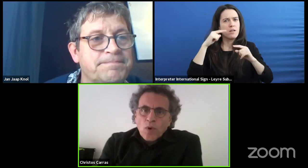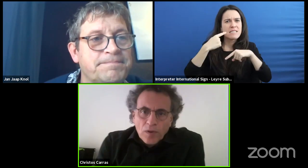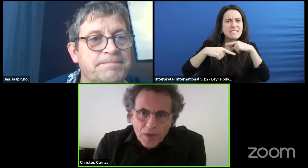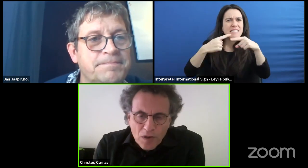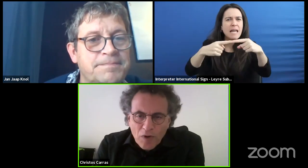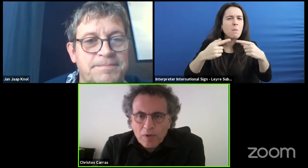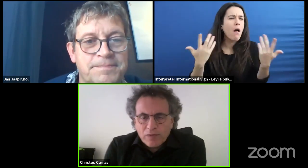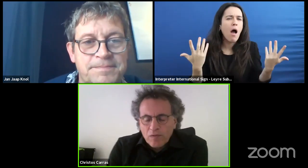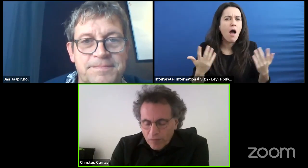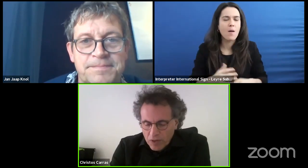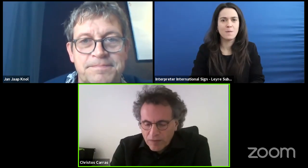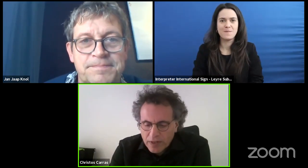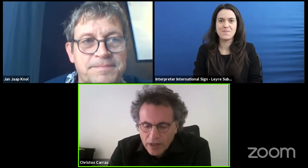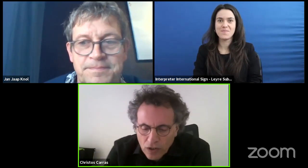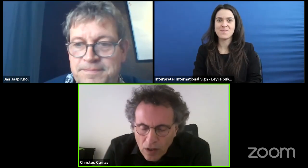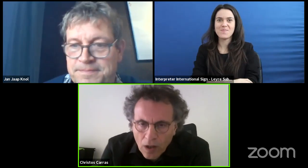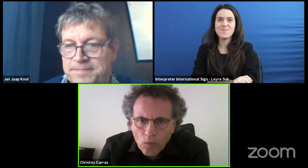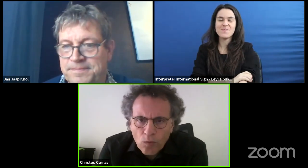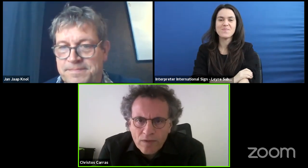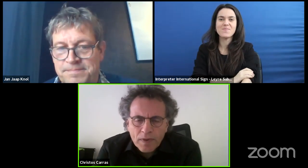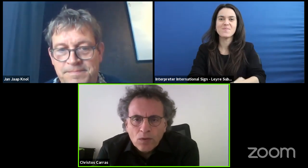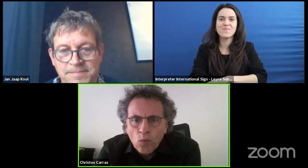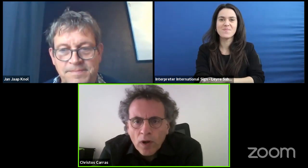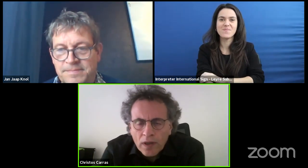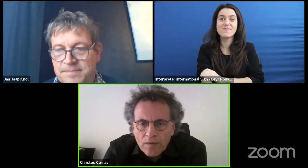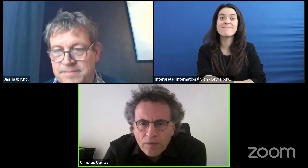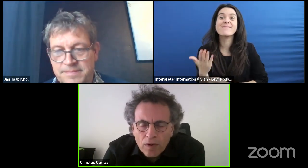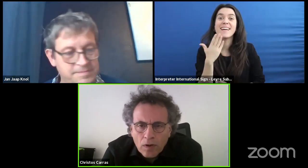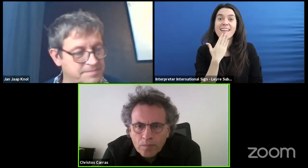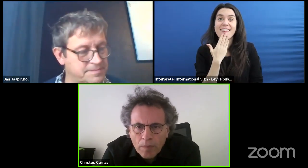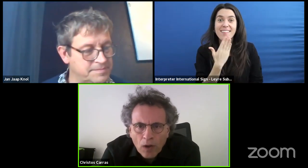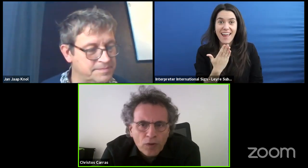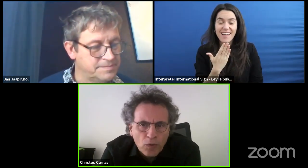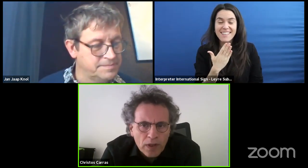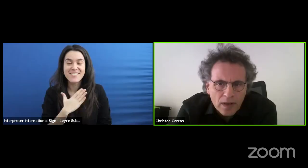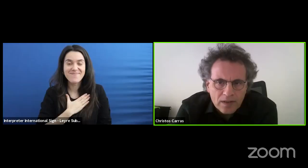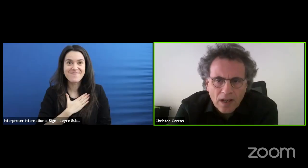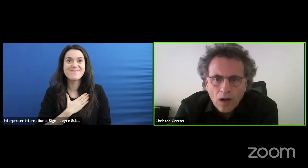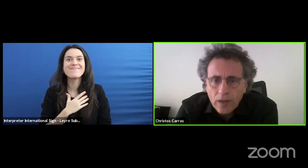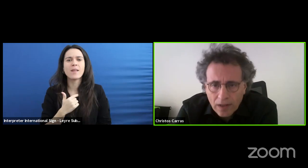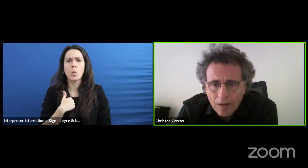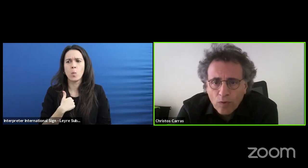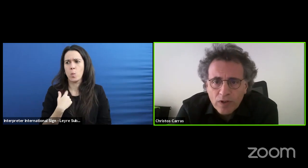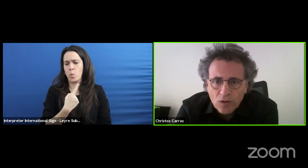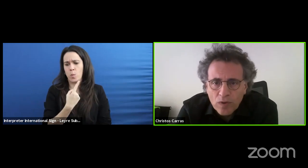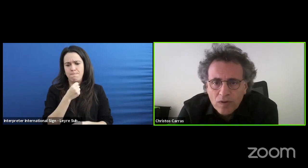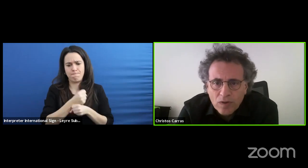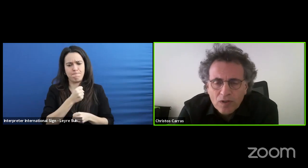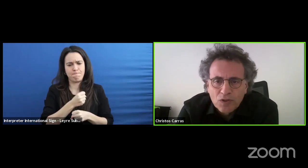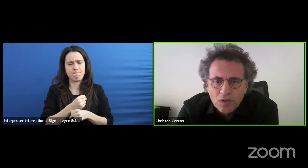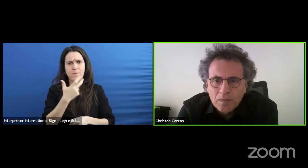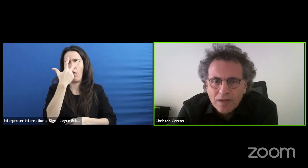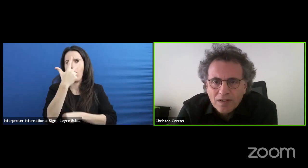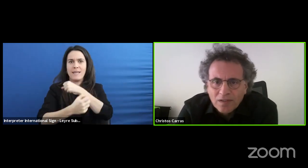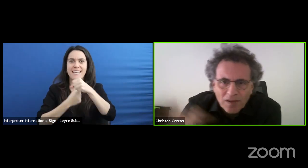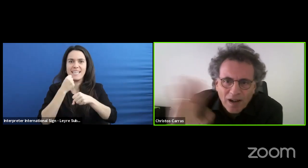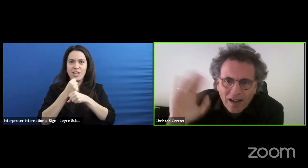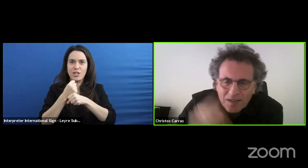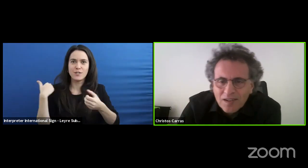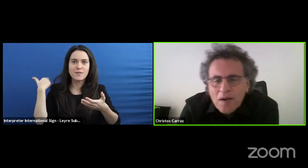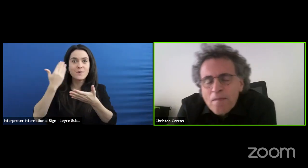Well, thank you very much for the invitation. We've been working for about three years now in collaboration with Julie's